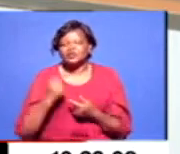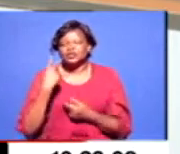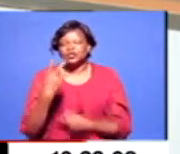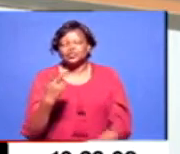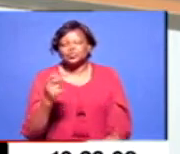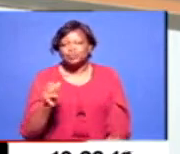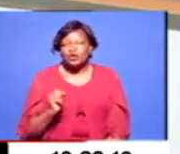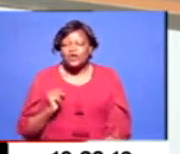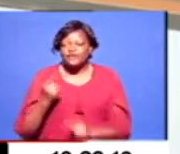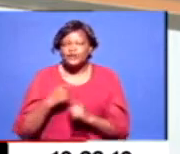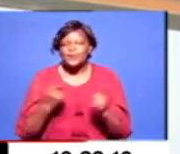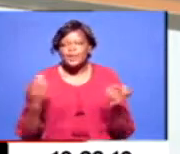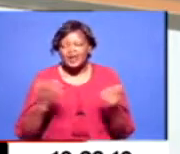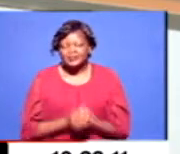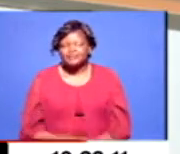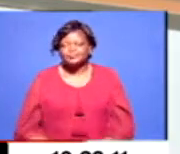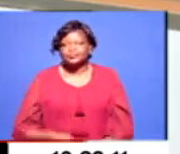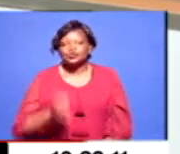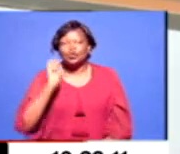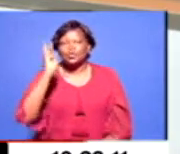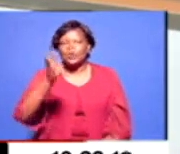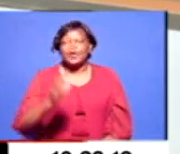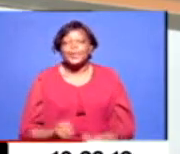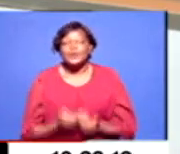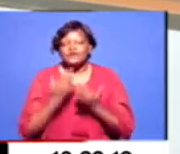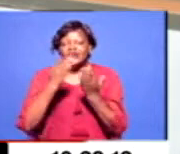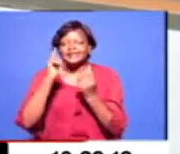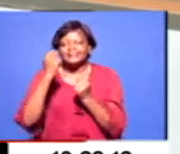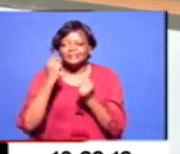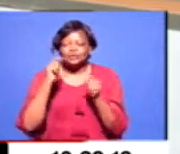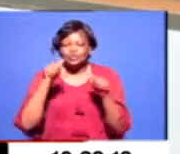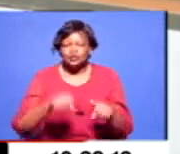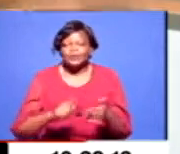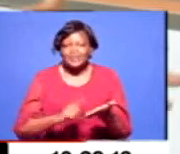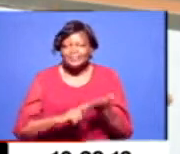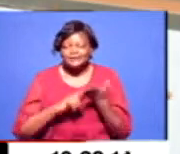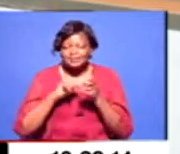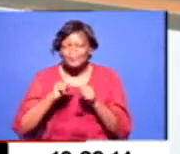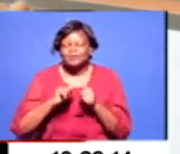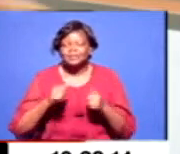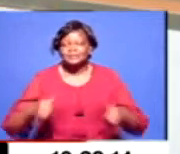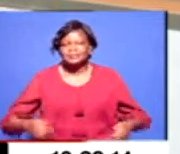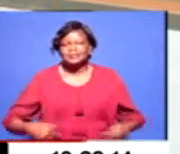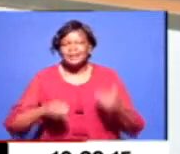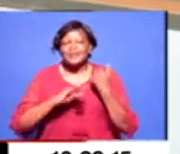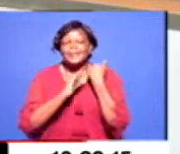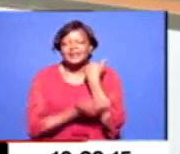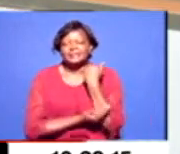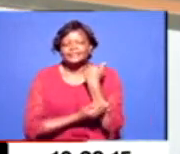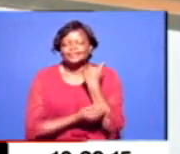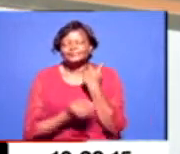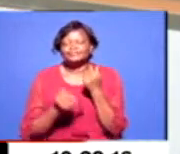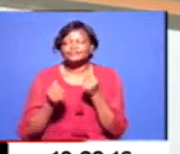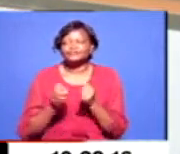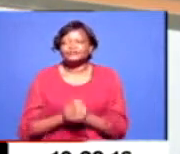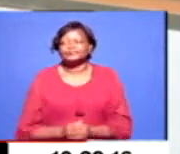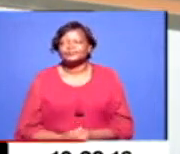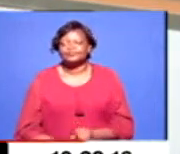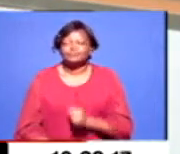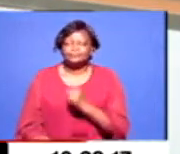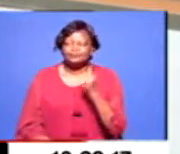the God Will Provide Kenya, and today we are discussing matters teenage pregnancies. On my immediate left, we